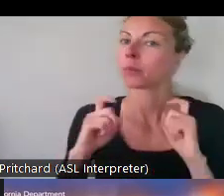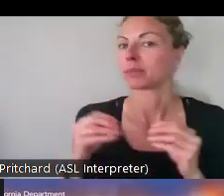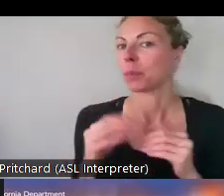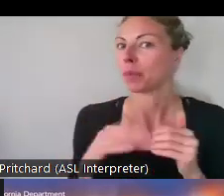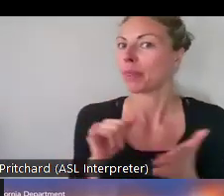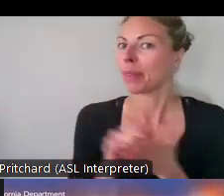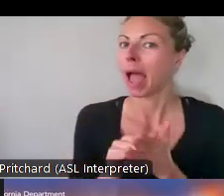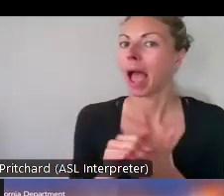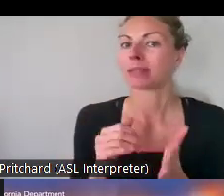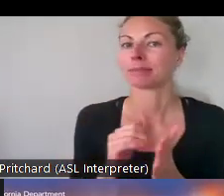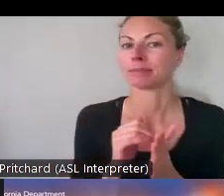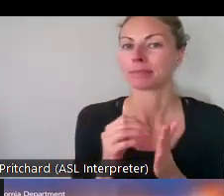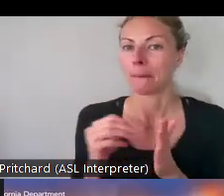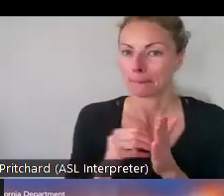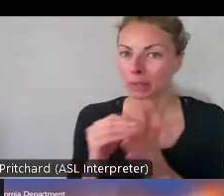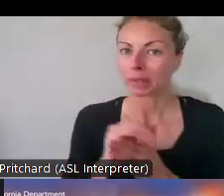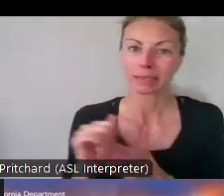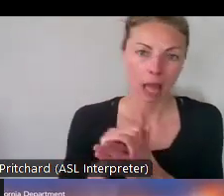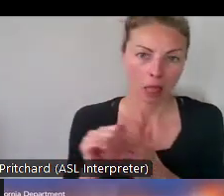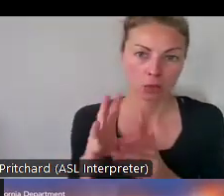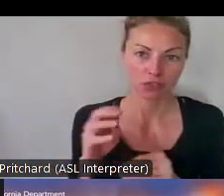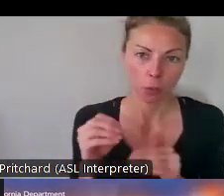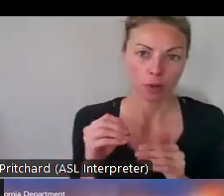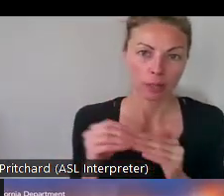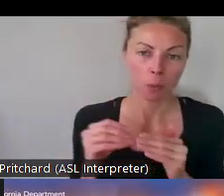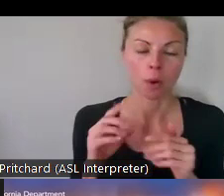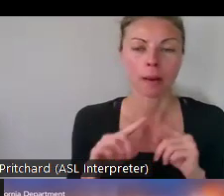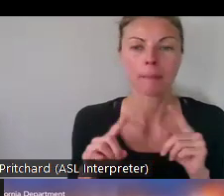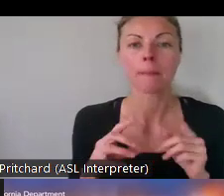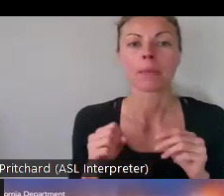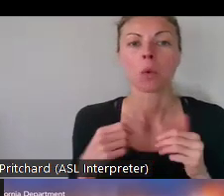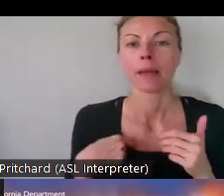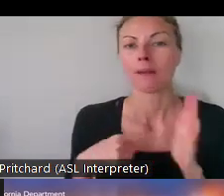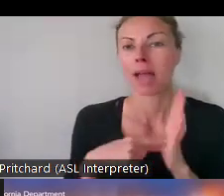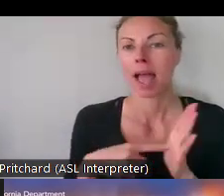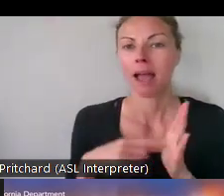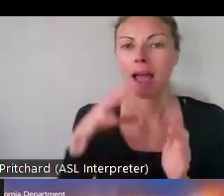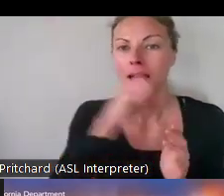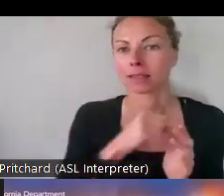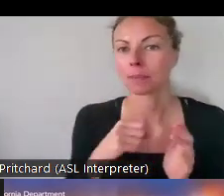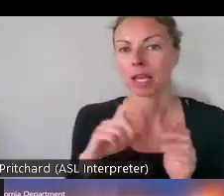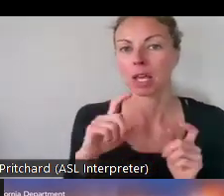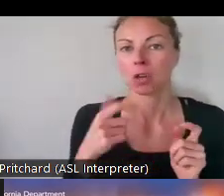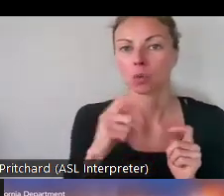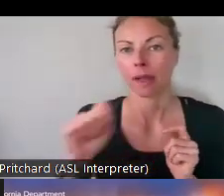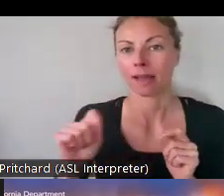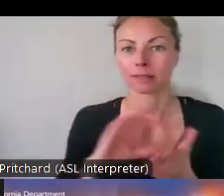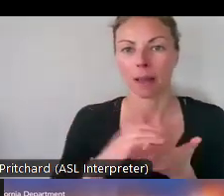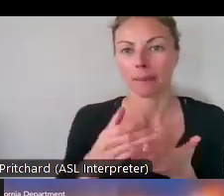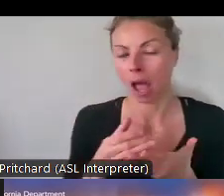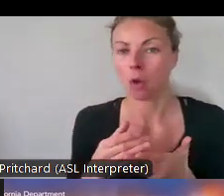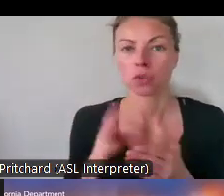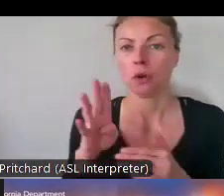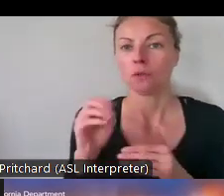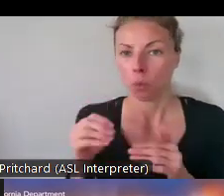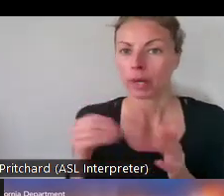million annually. It's just an example. So what we do is we have an estimated grant amount. So we'll start with 40,000 as our estimate, or excuse me, 40